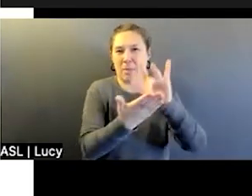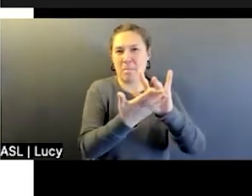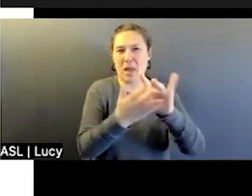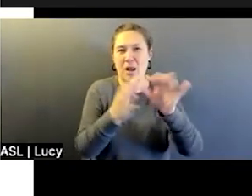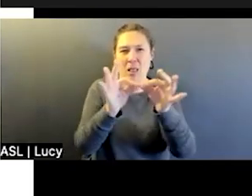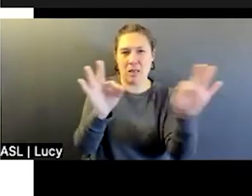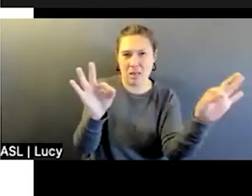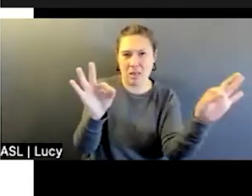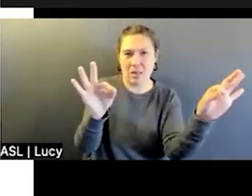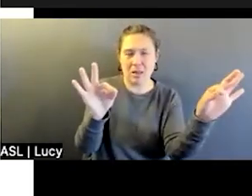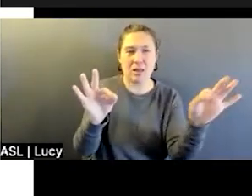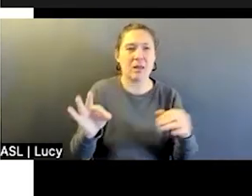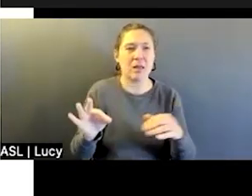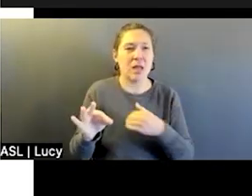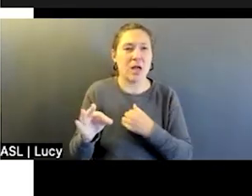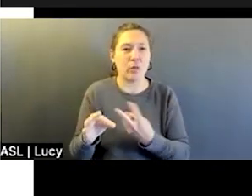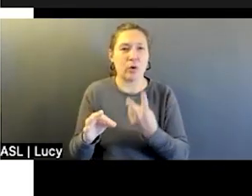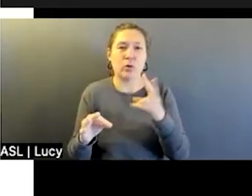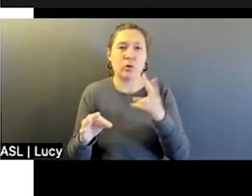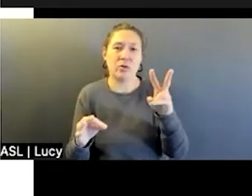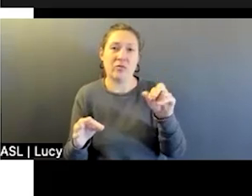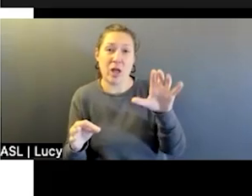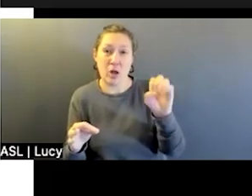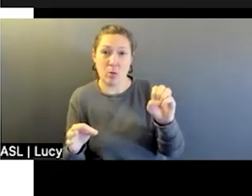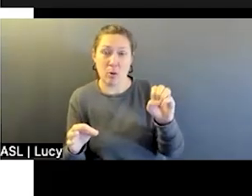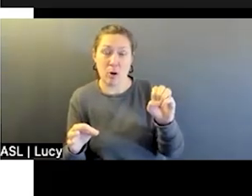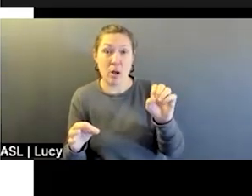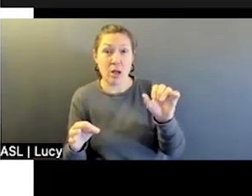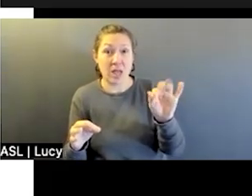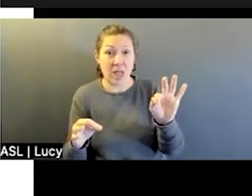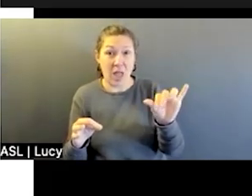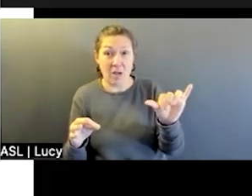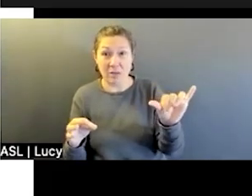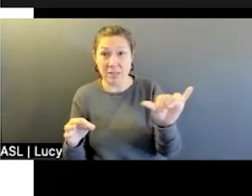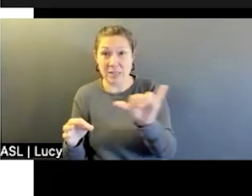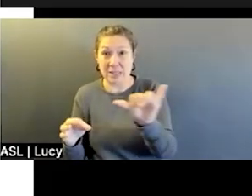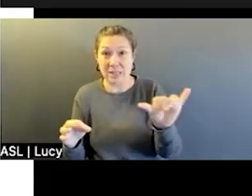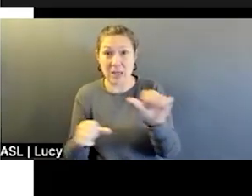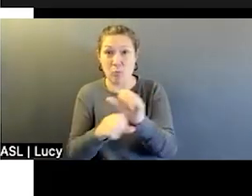two variables having the same worker. Just one of the two can be